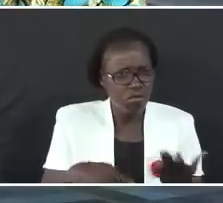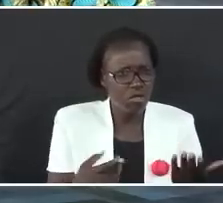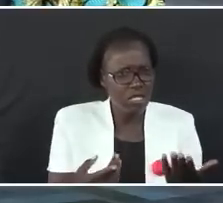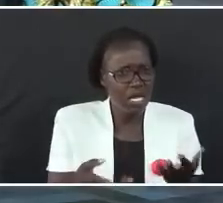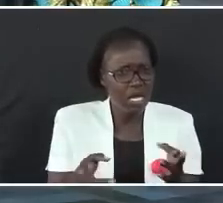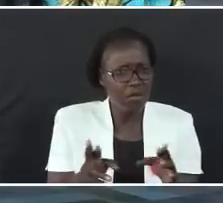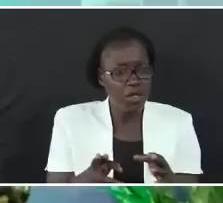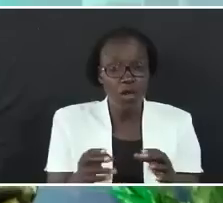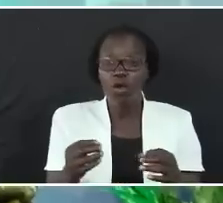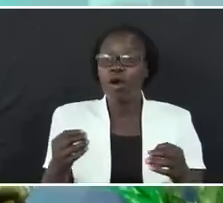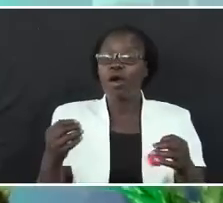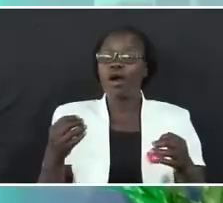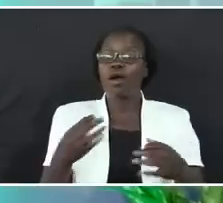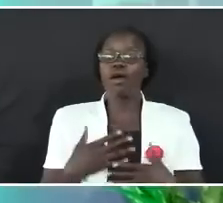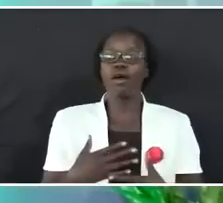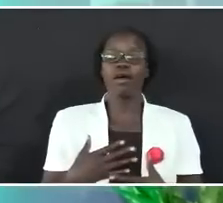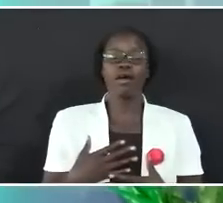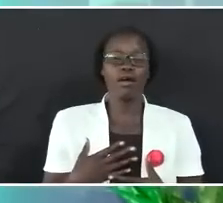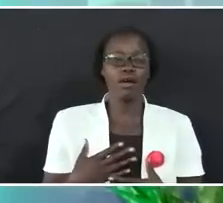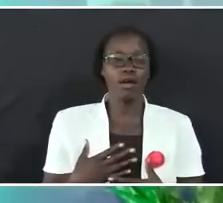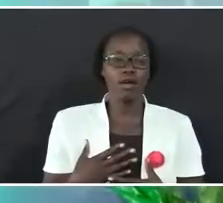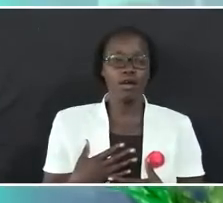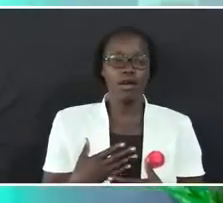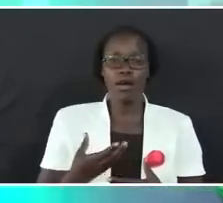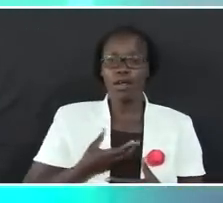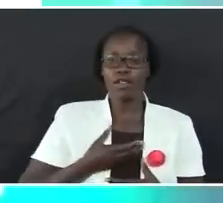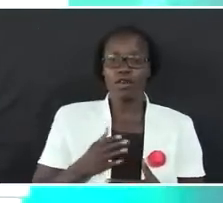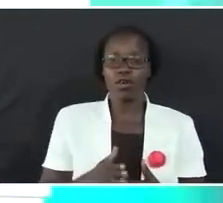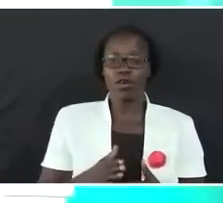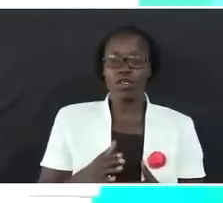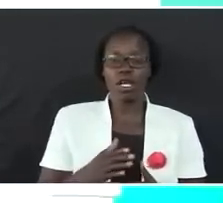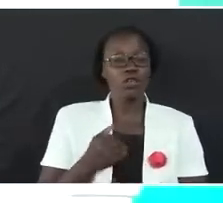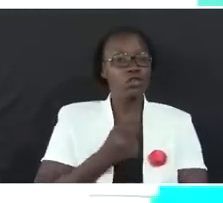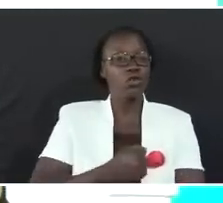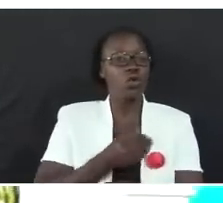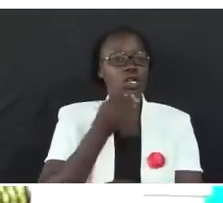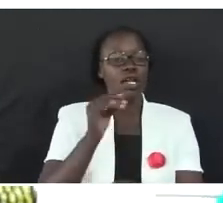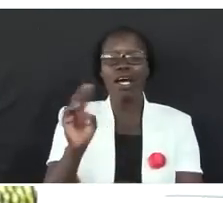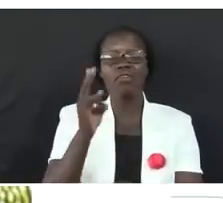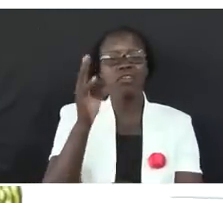And we were amazed. The owner of the school is not an Adventist,